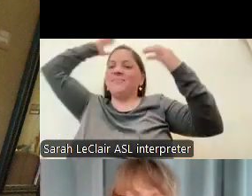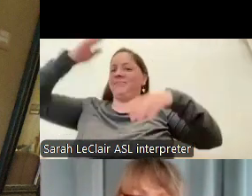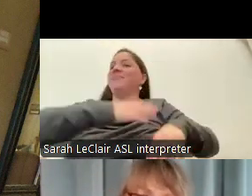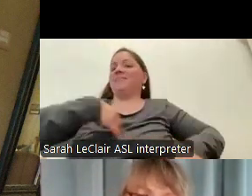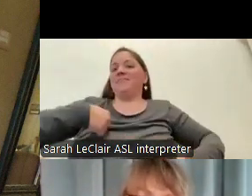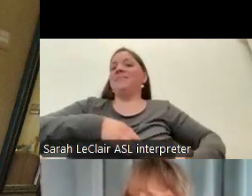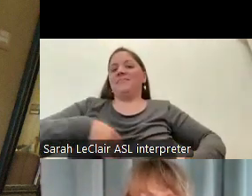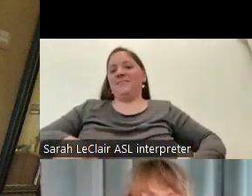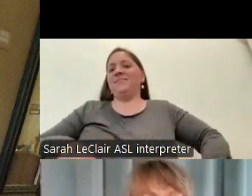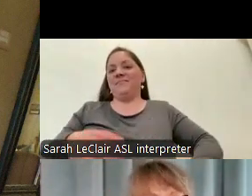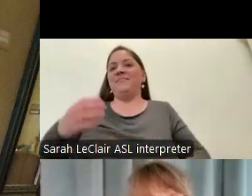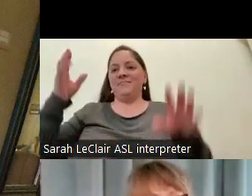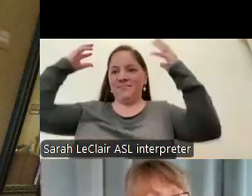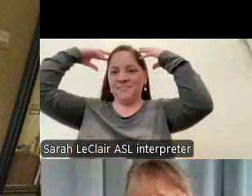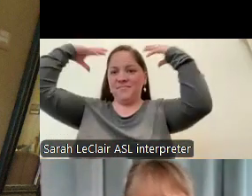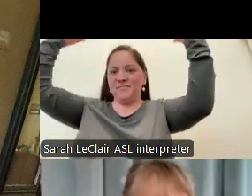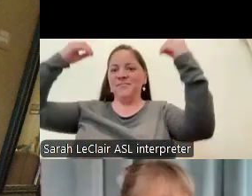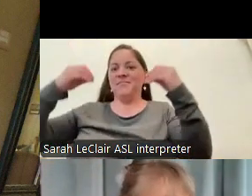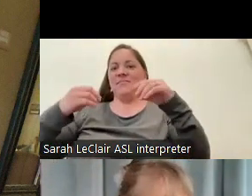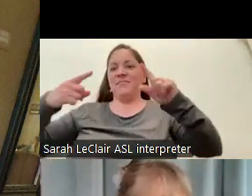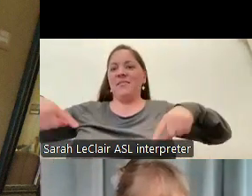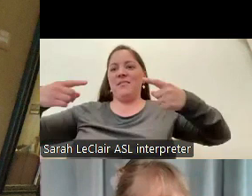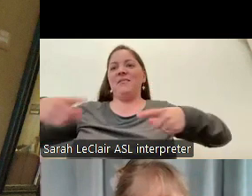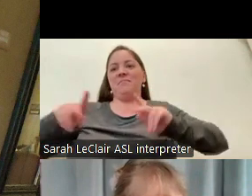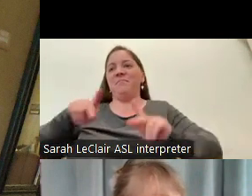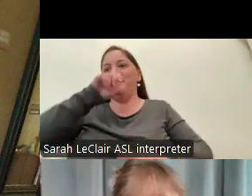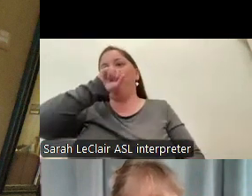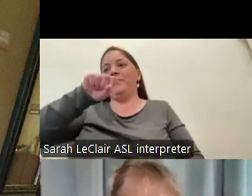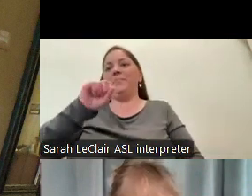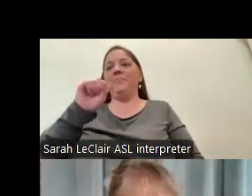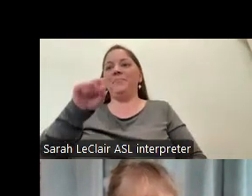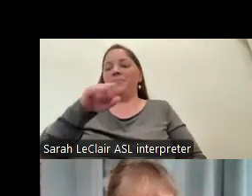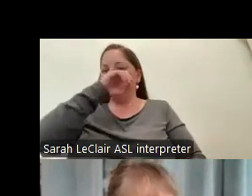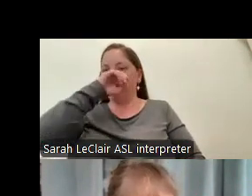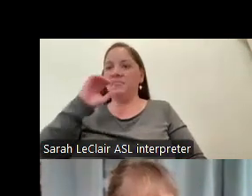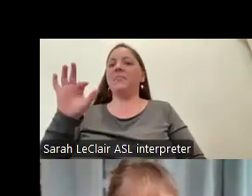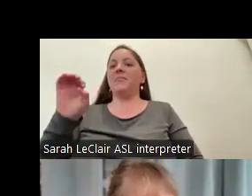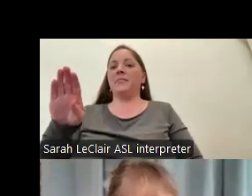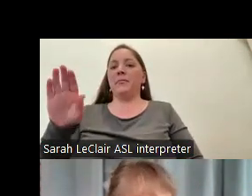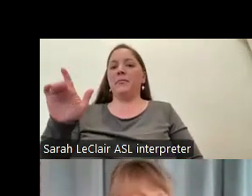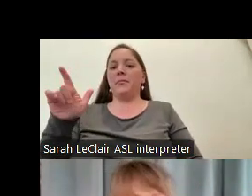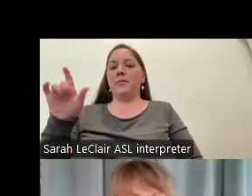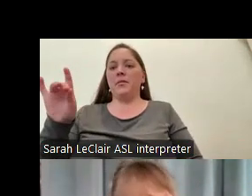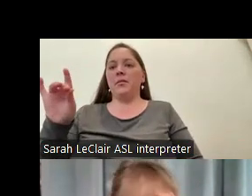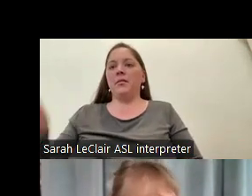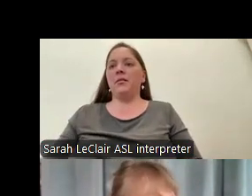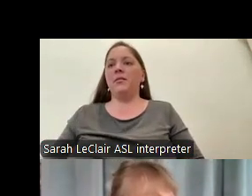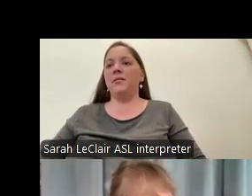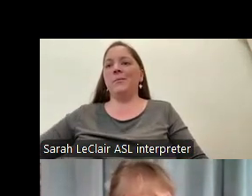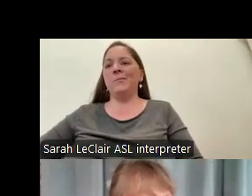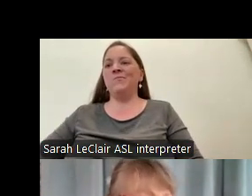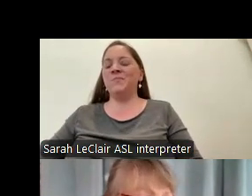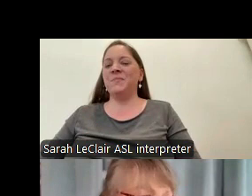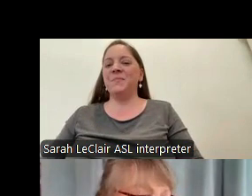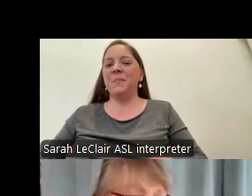zebra tail on the back of her wheelchair. People got a kick out of that. So that's February 28th. I do want to mention